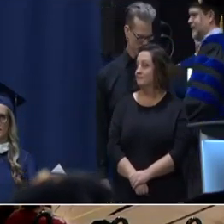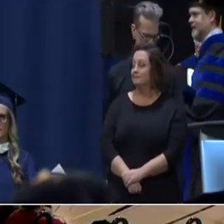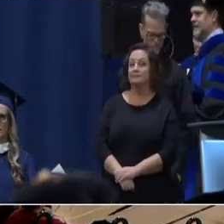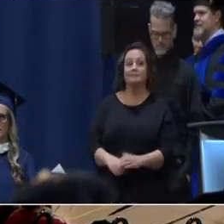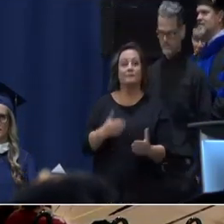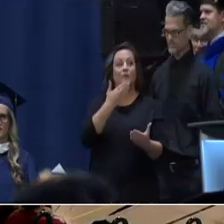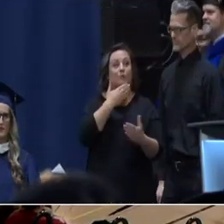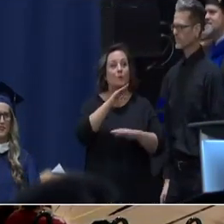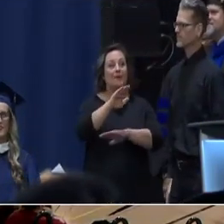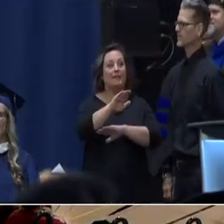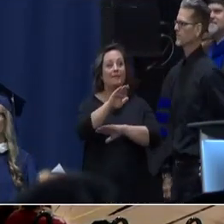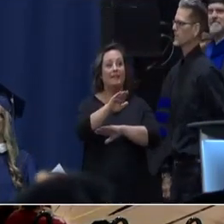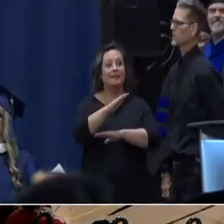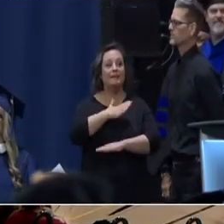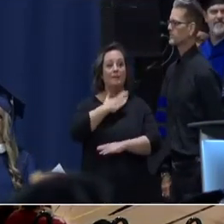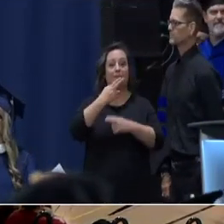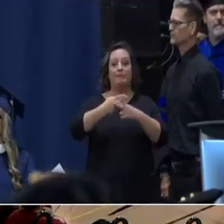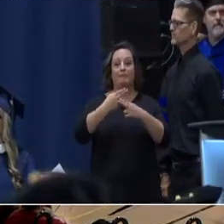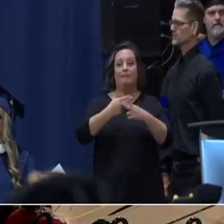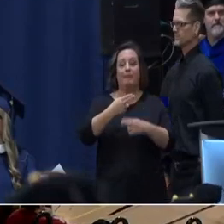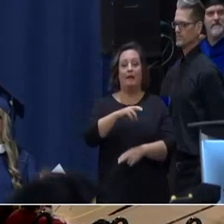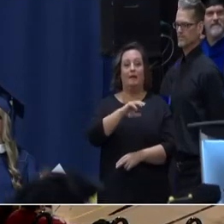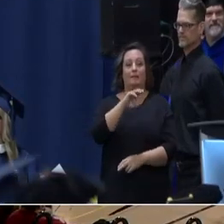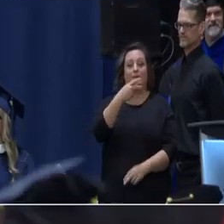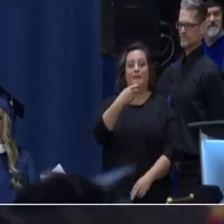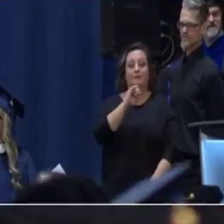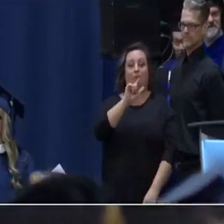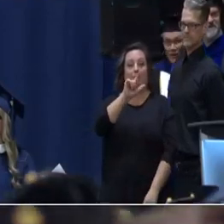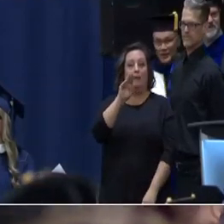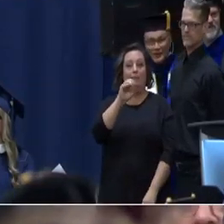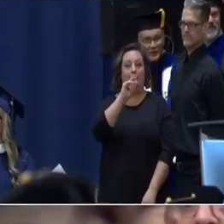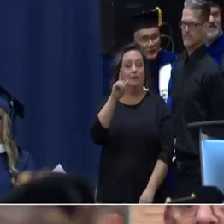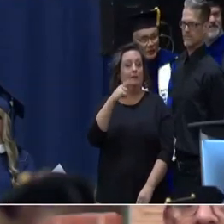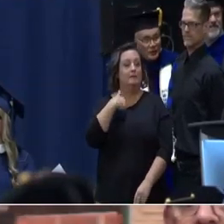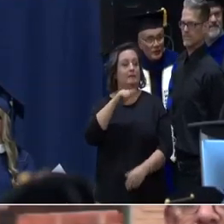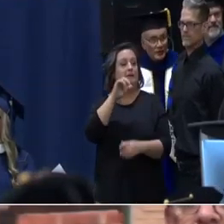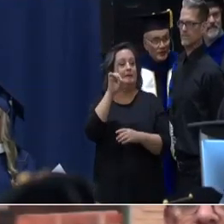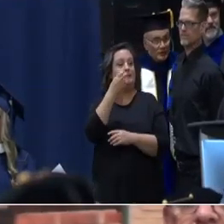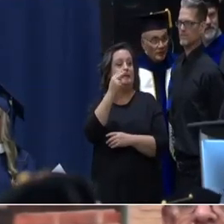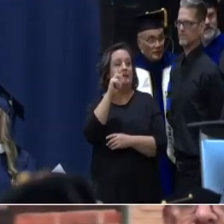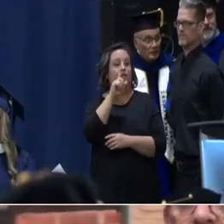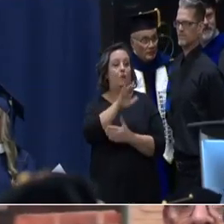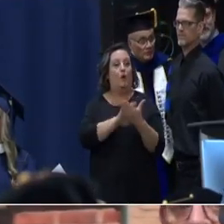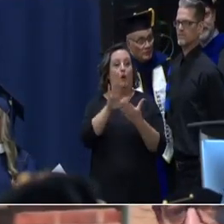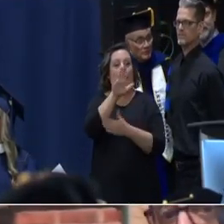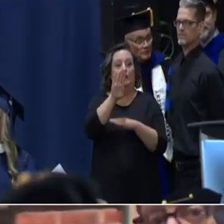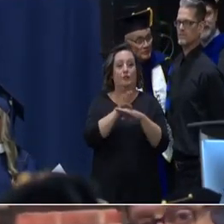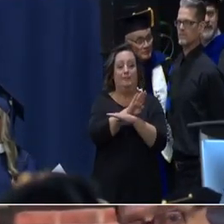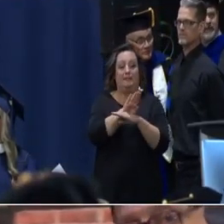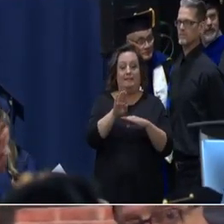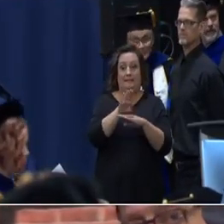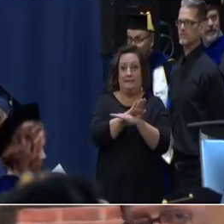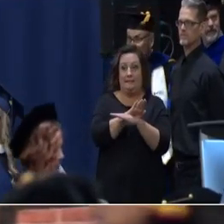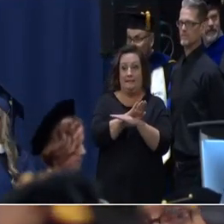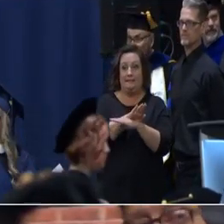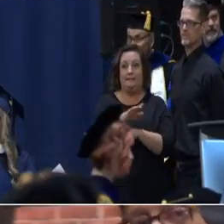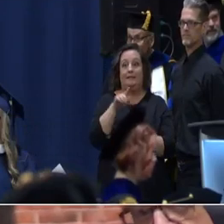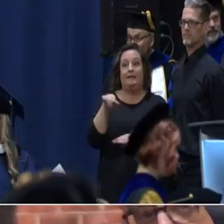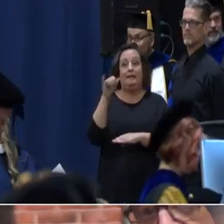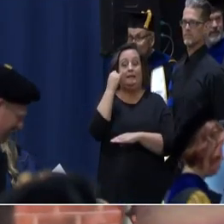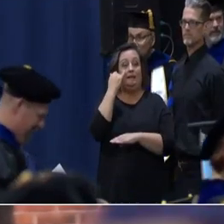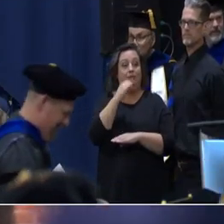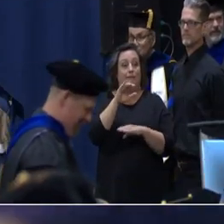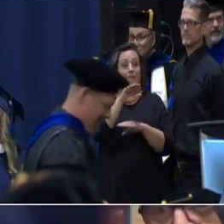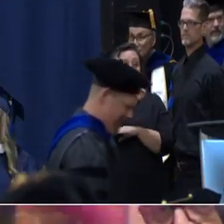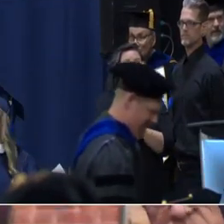Good evening. My name is Paul Bobrowski, Dean of the Montfort College of Business. Will the candidates receiving Master of Accountancy